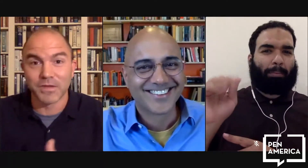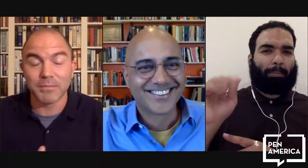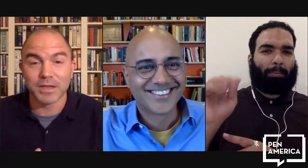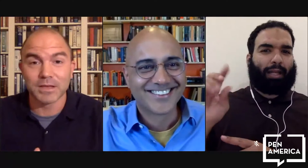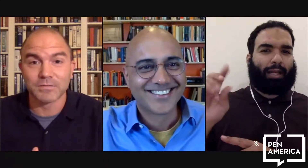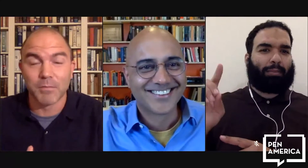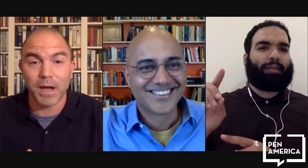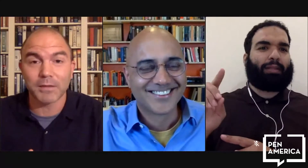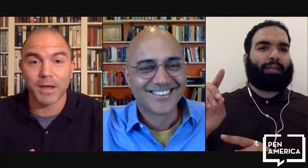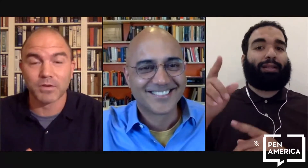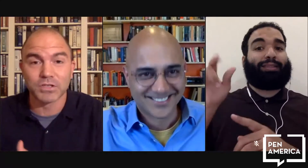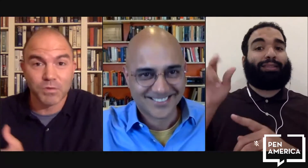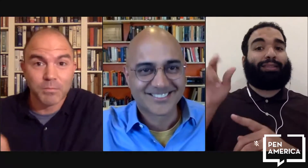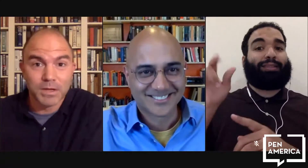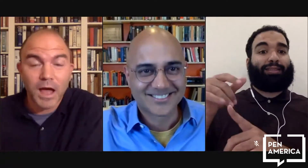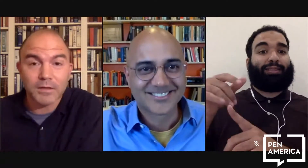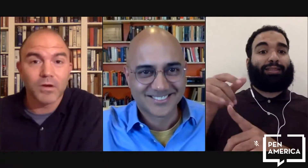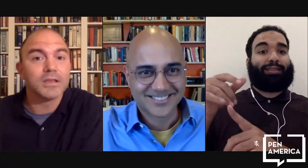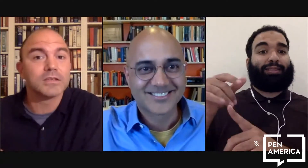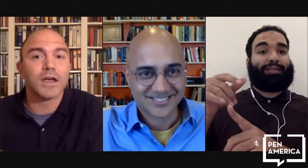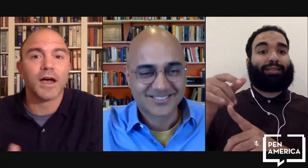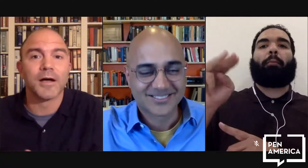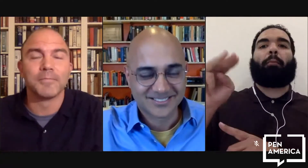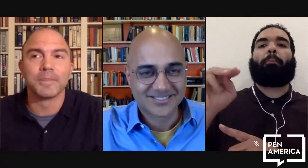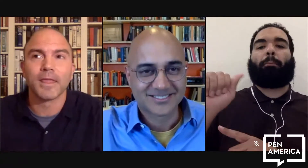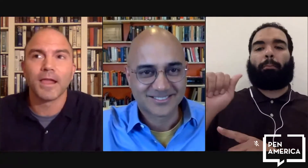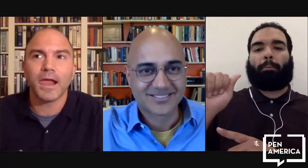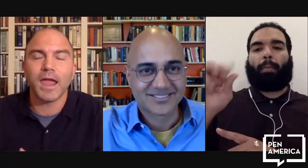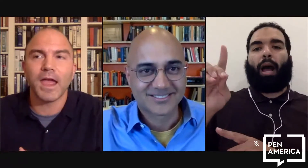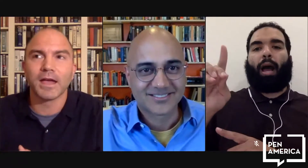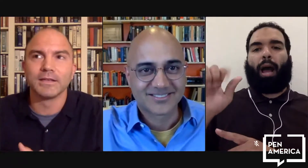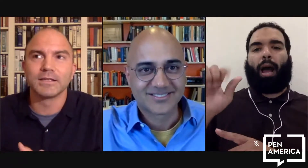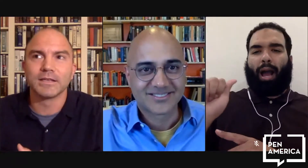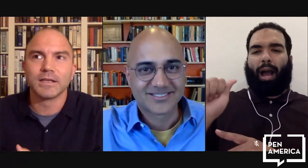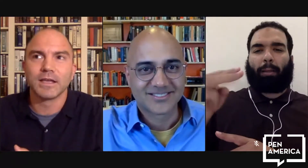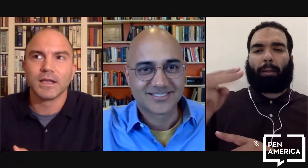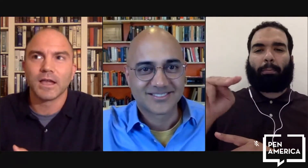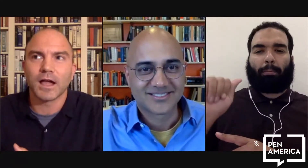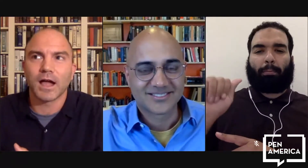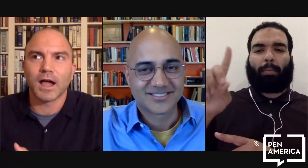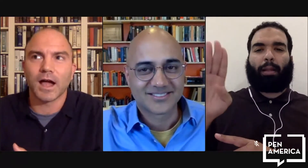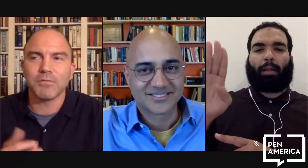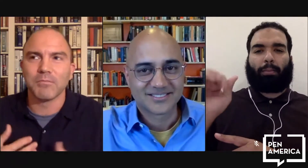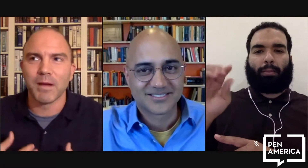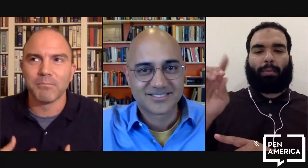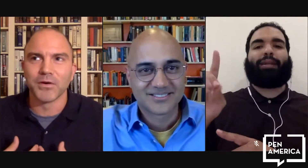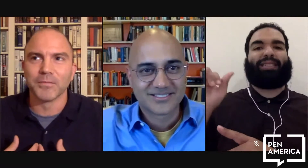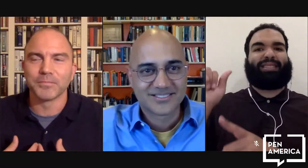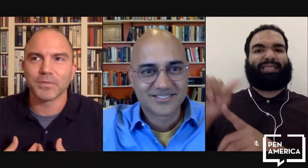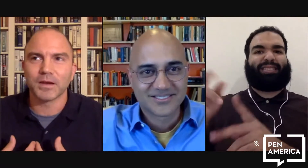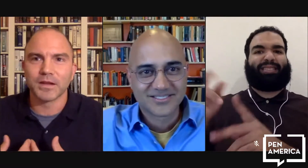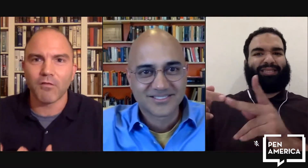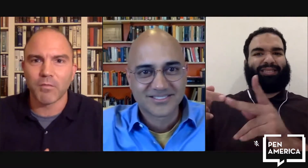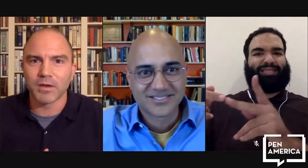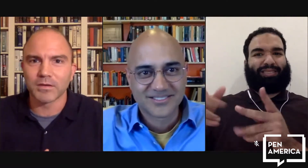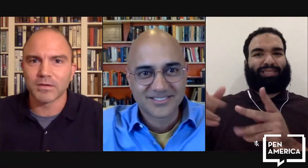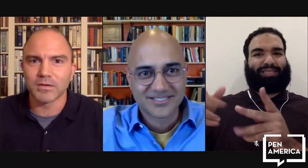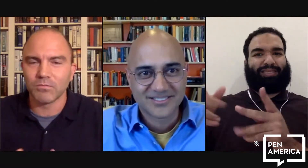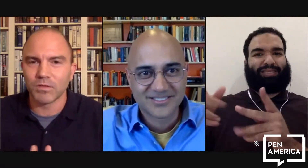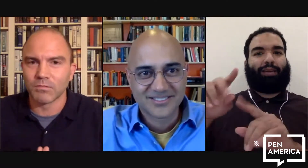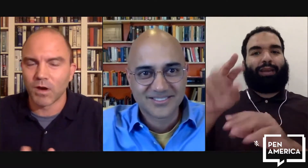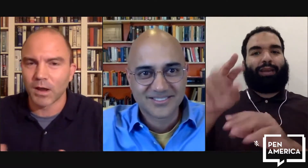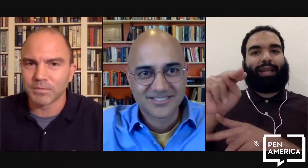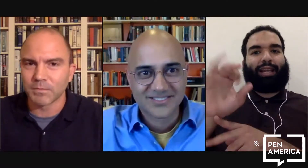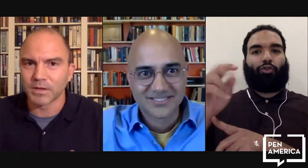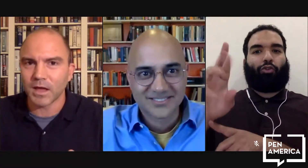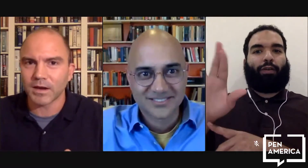narrator's family is from Abbottabad, which is where bin Laden was. And I remember in government,